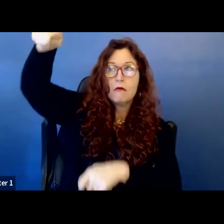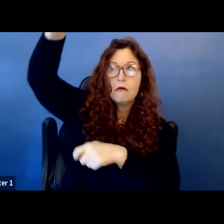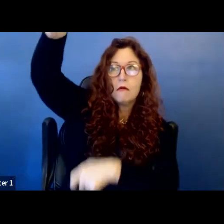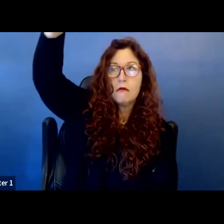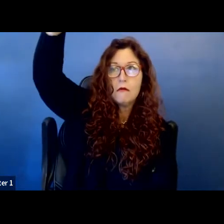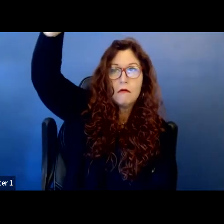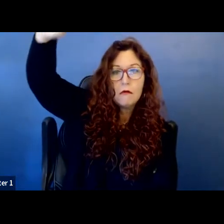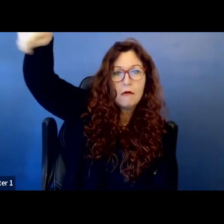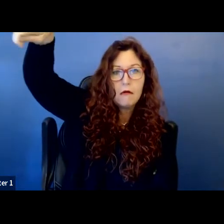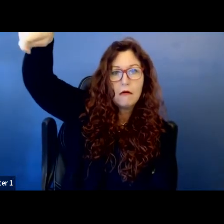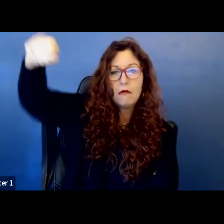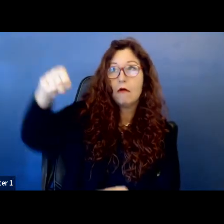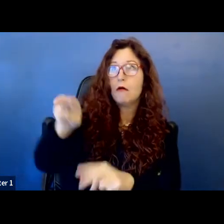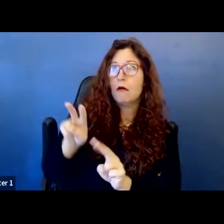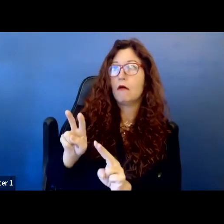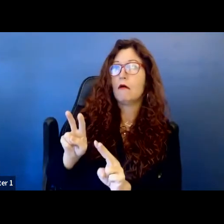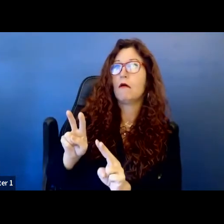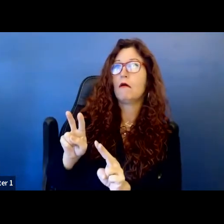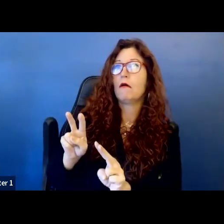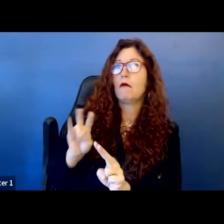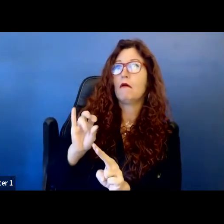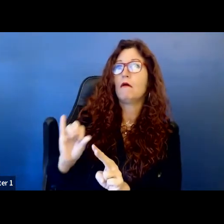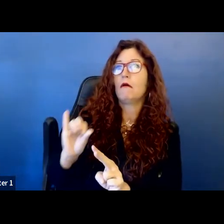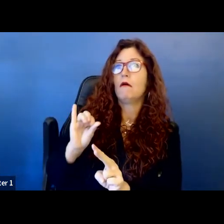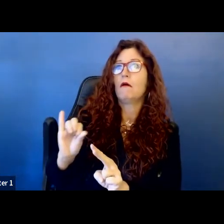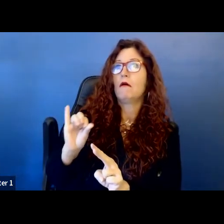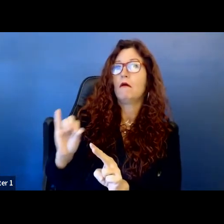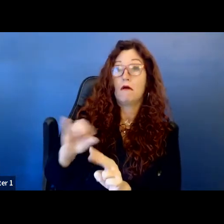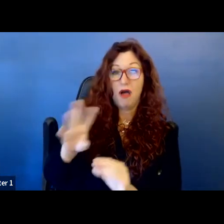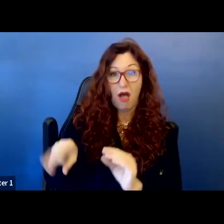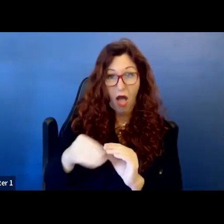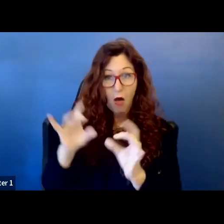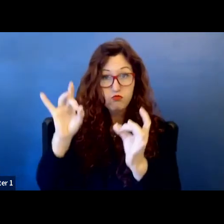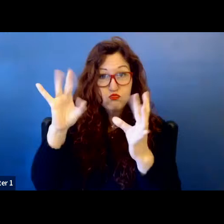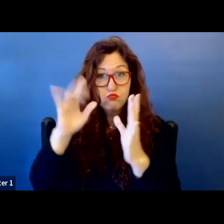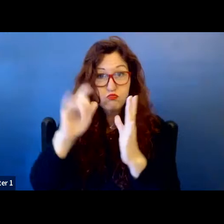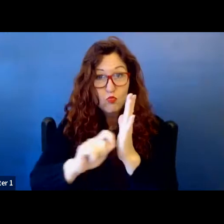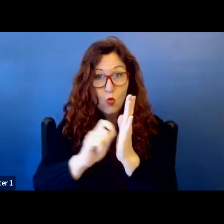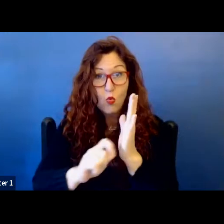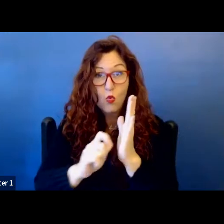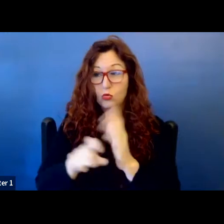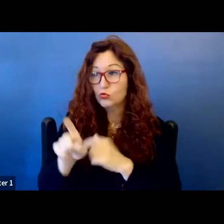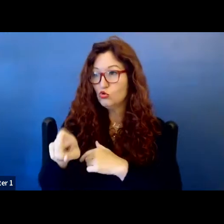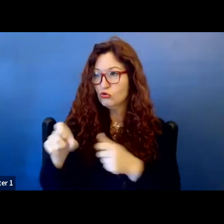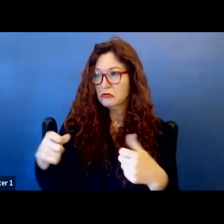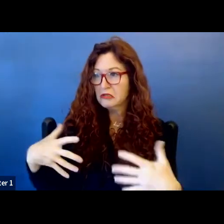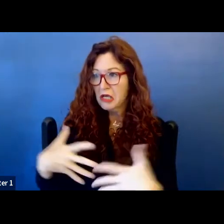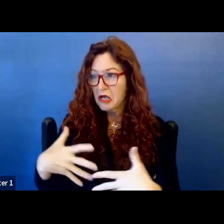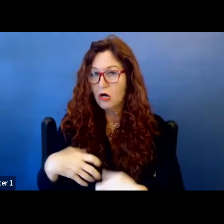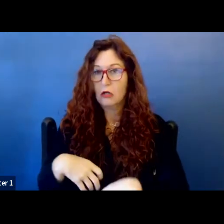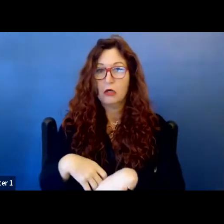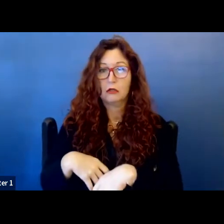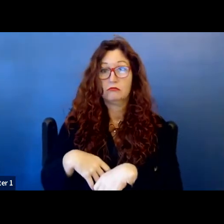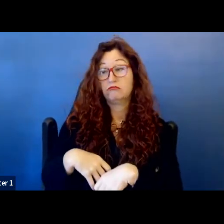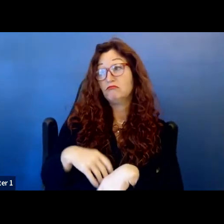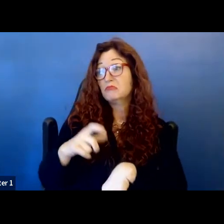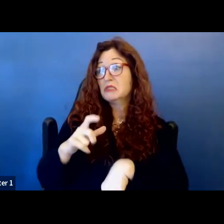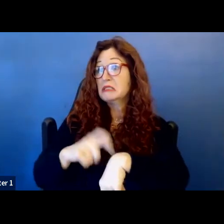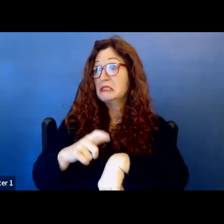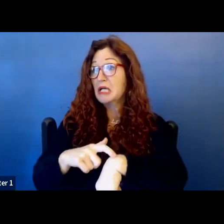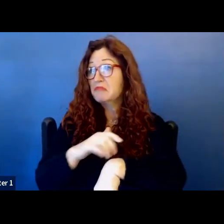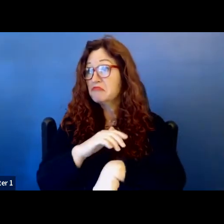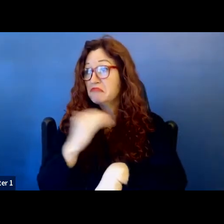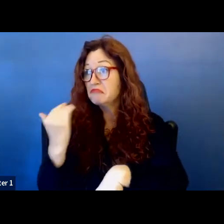scared and no more time for you he says transfer sites one of his strongest